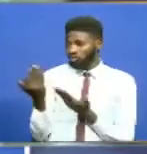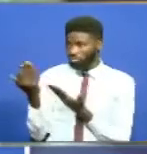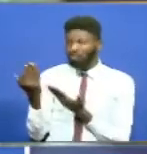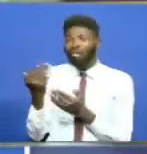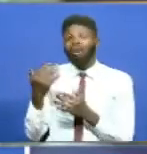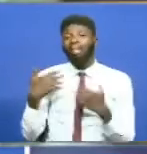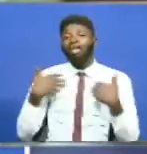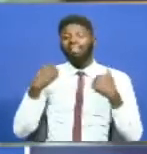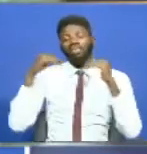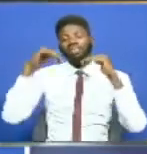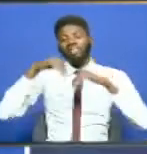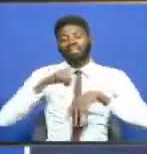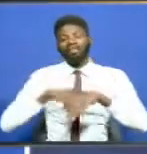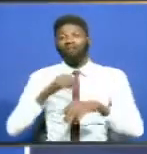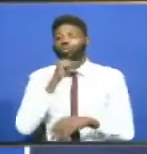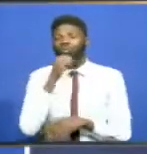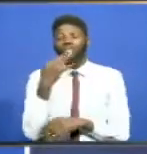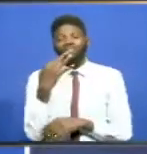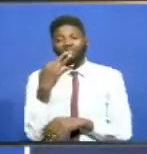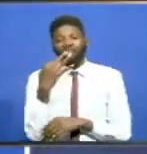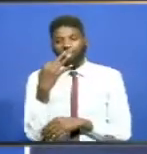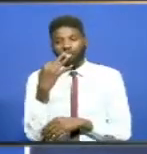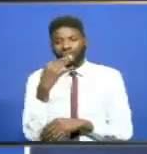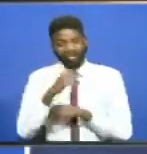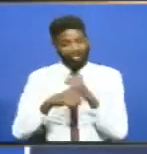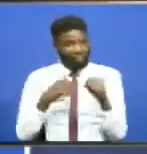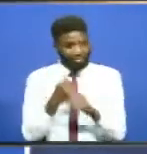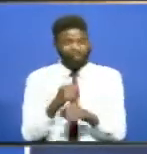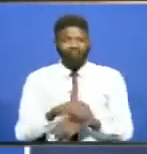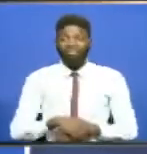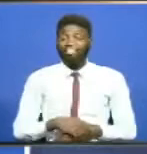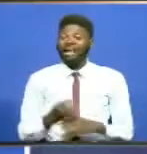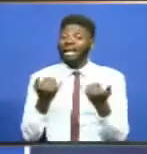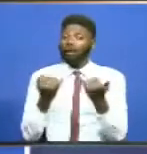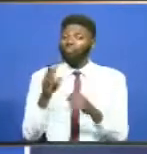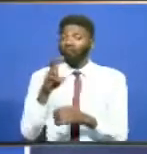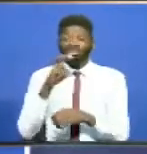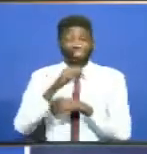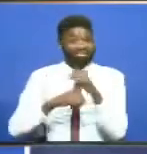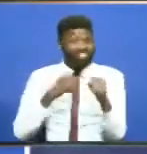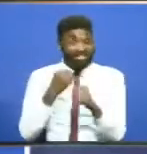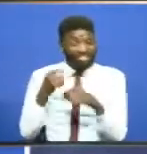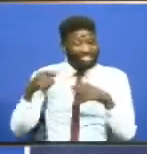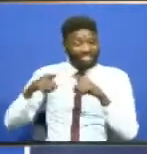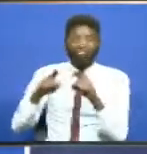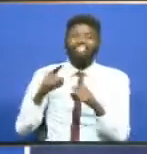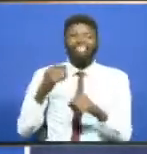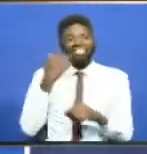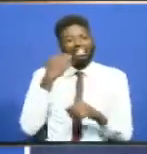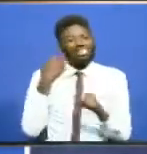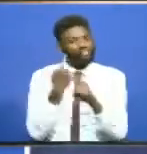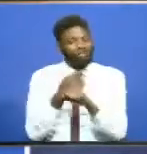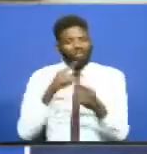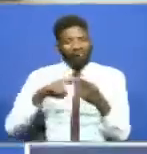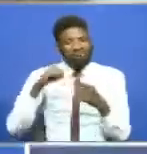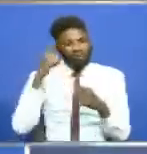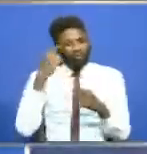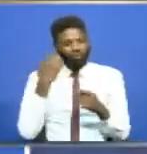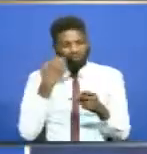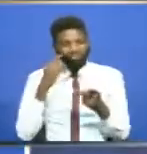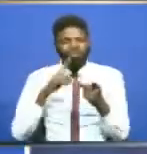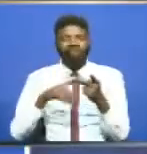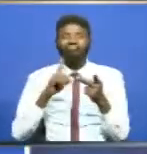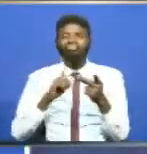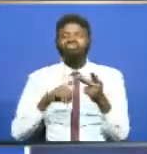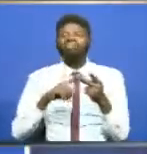three. 17 years later, he continues to suffer numerous health complications, among them mental illness, physical disability and